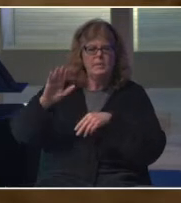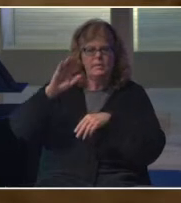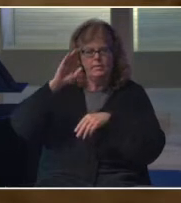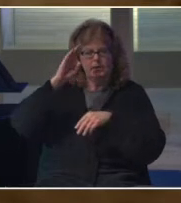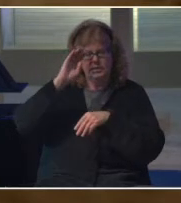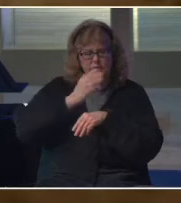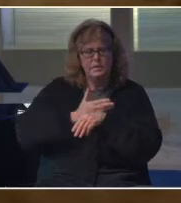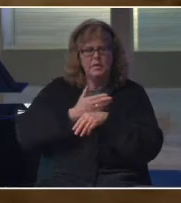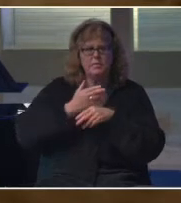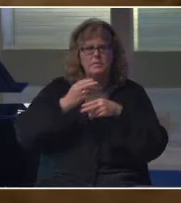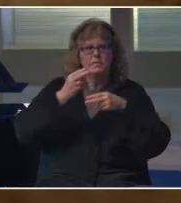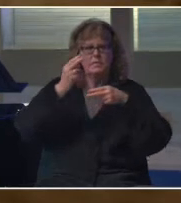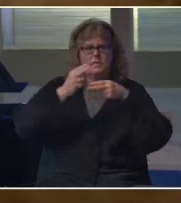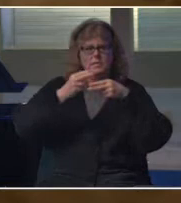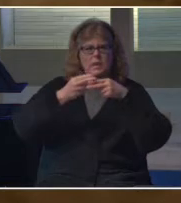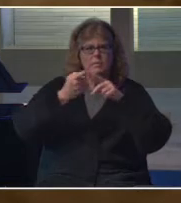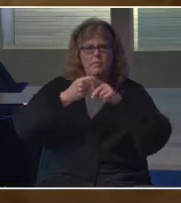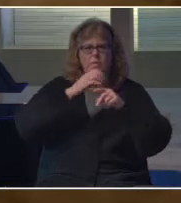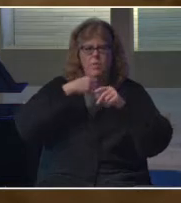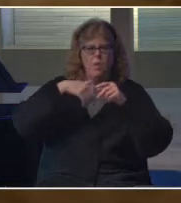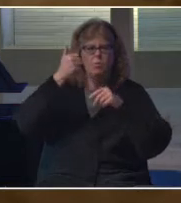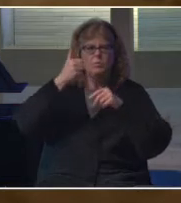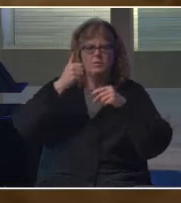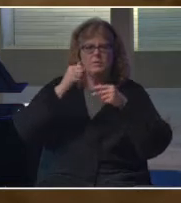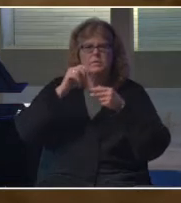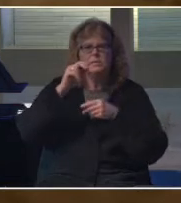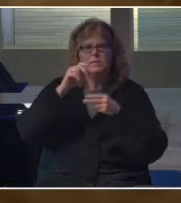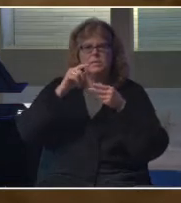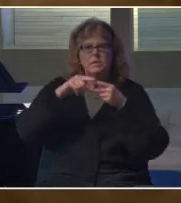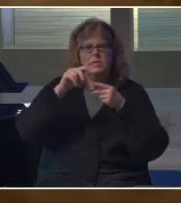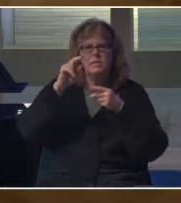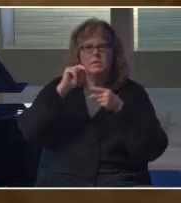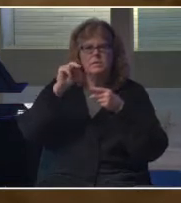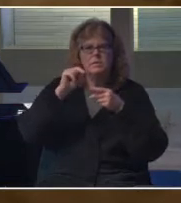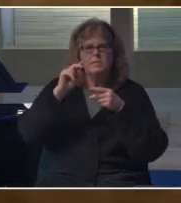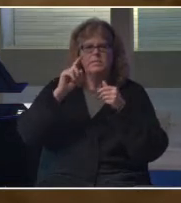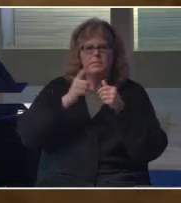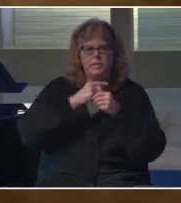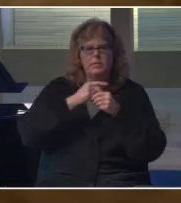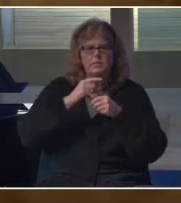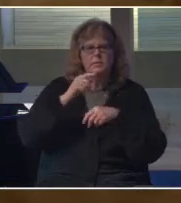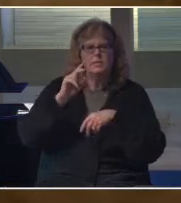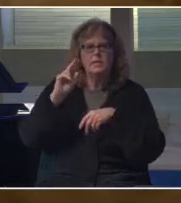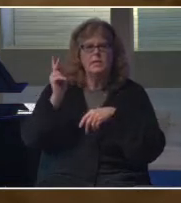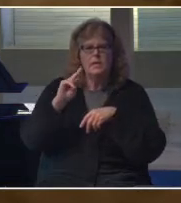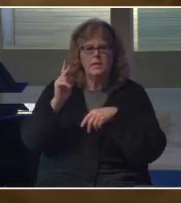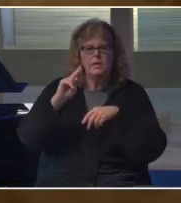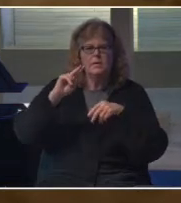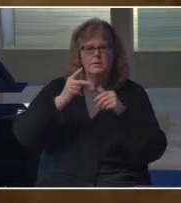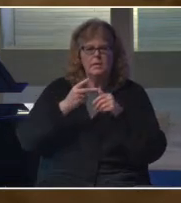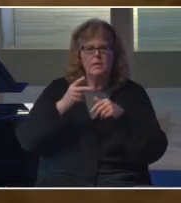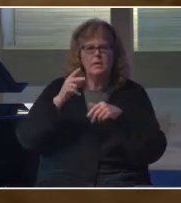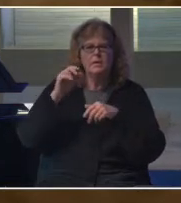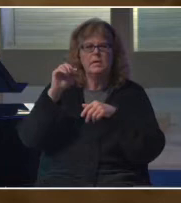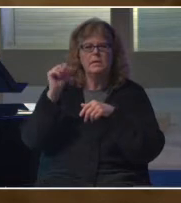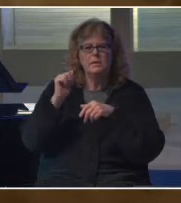names in order of their birth: Nebaioth, the firstborn of Ishmael, and Kedar, and Abdil, and